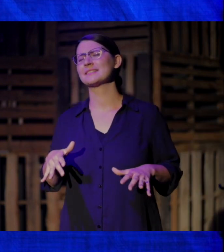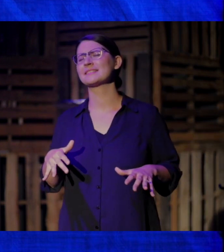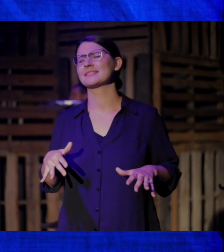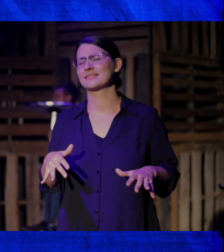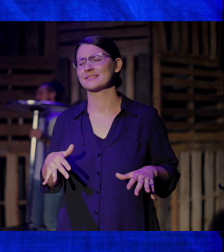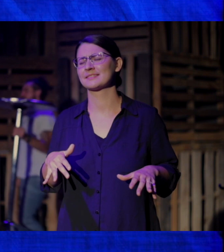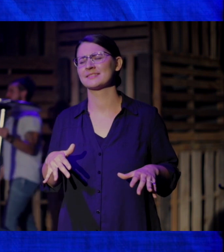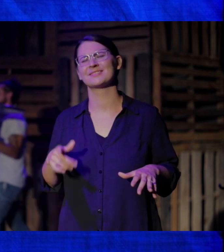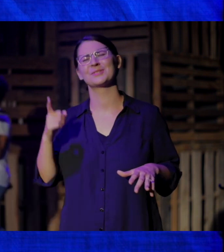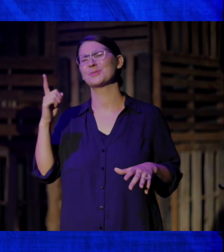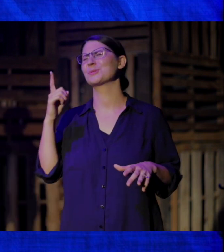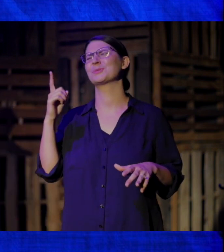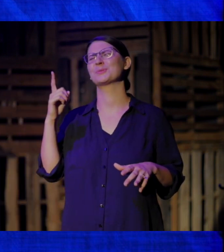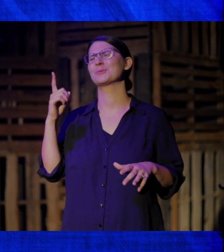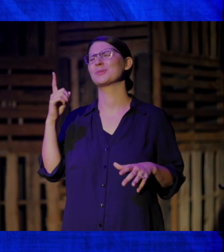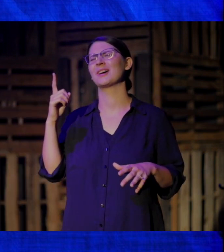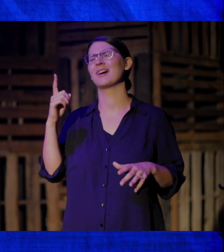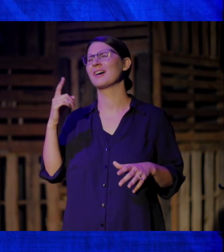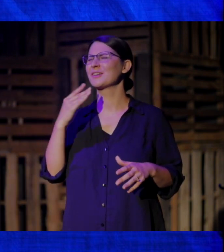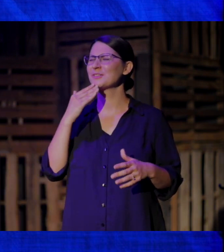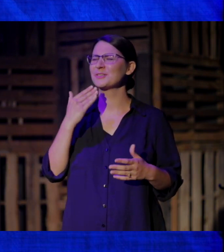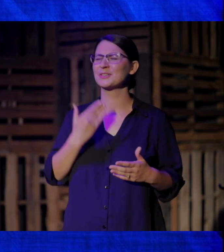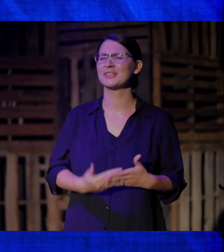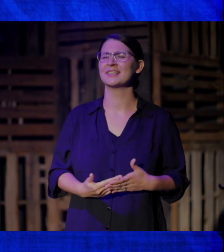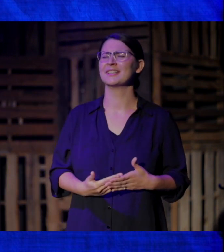Lord, you are so good to us.